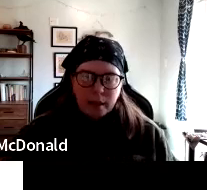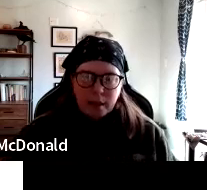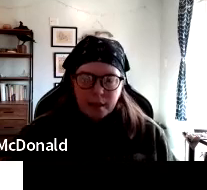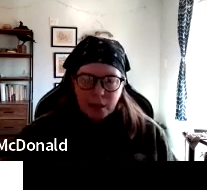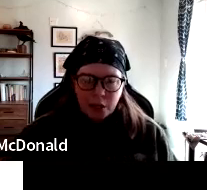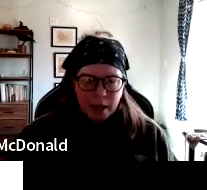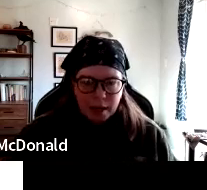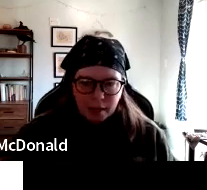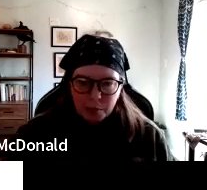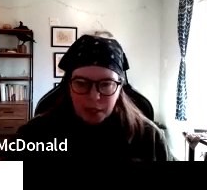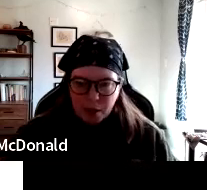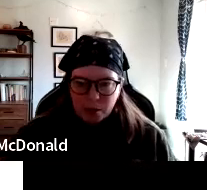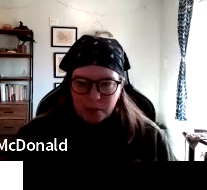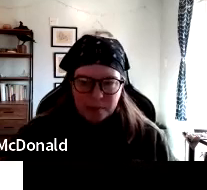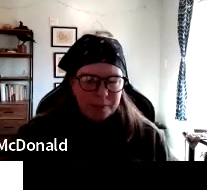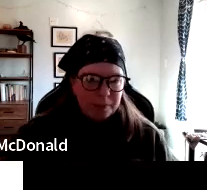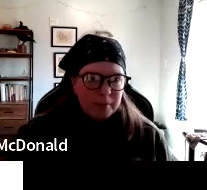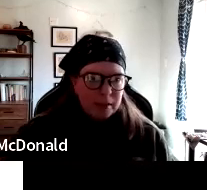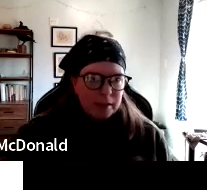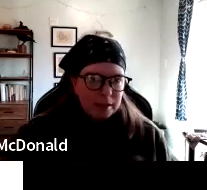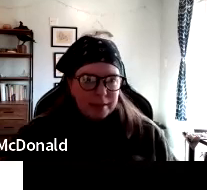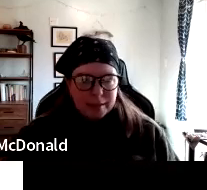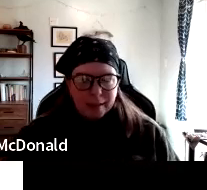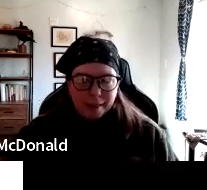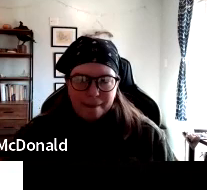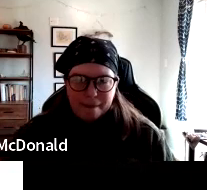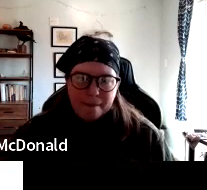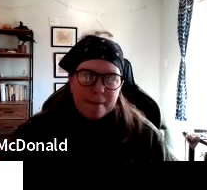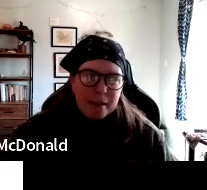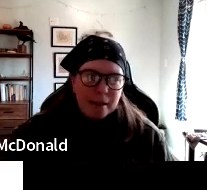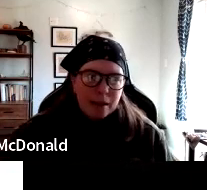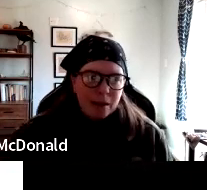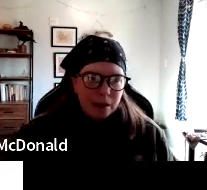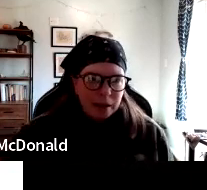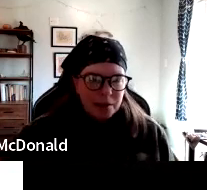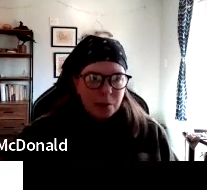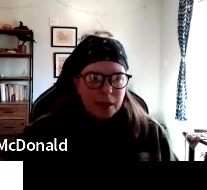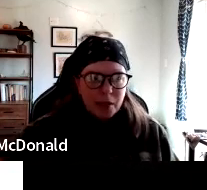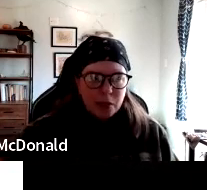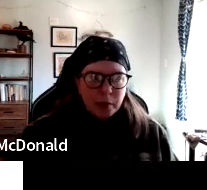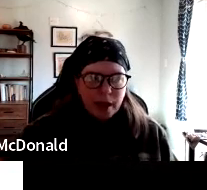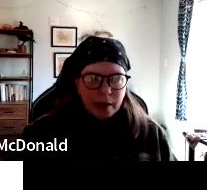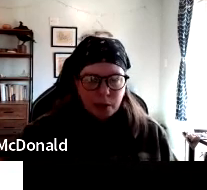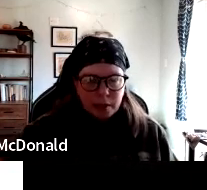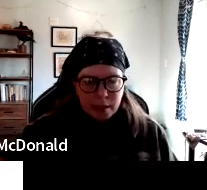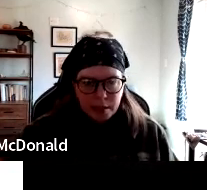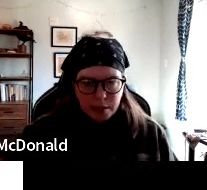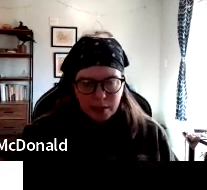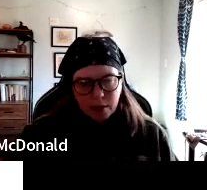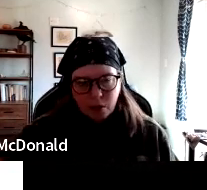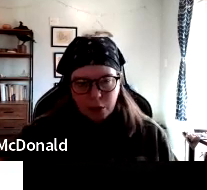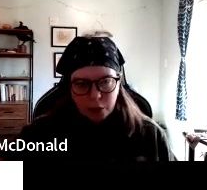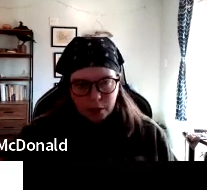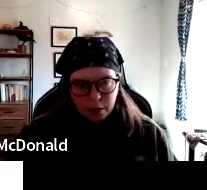then in the chat, let me know. All right, so making sure we have our